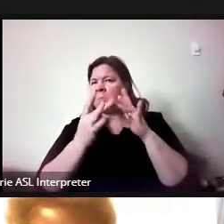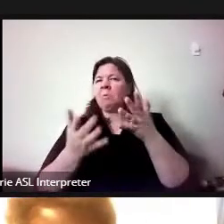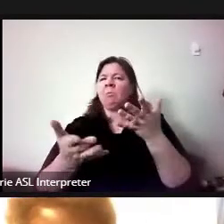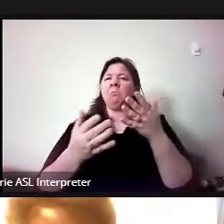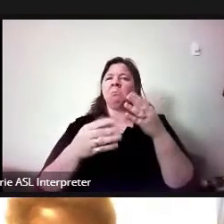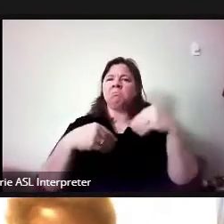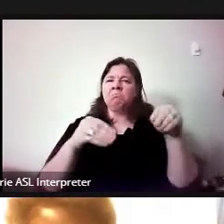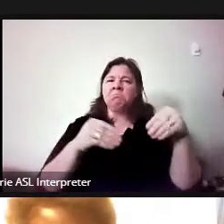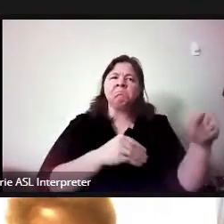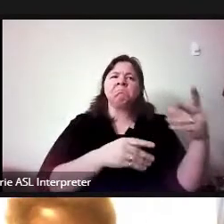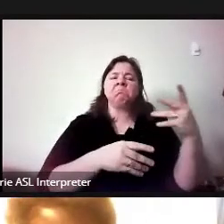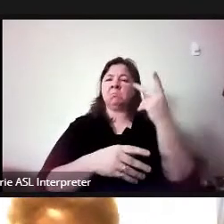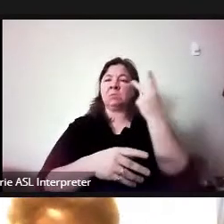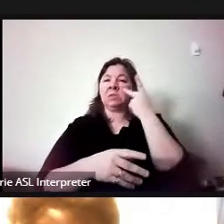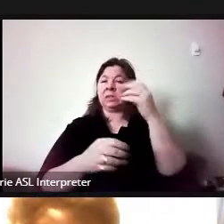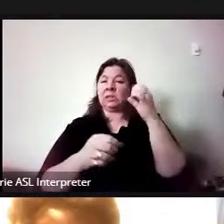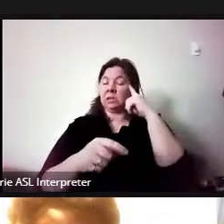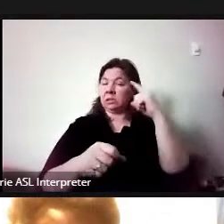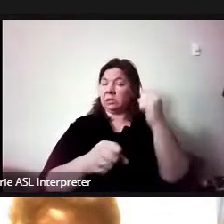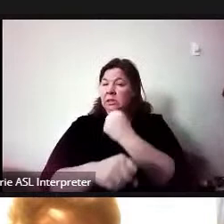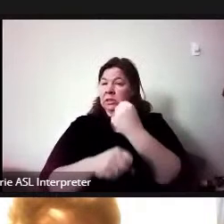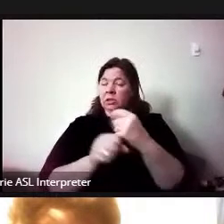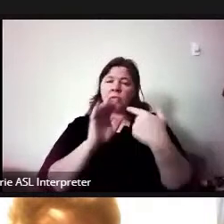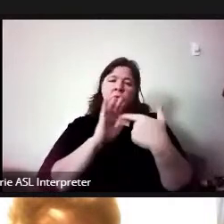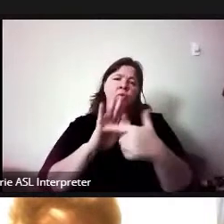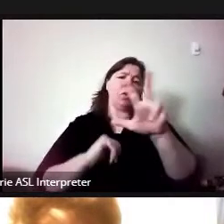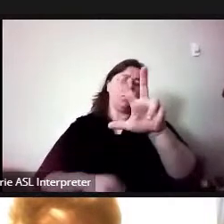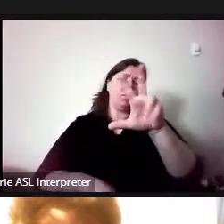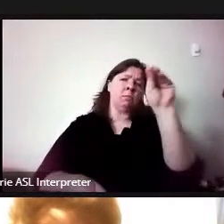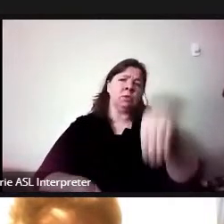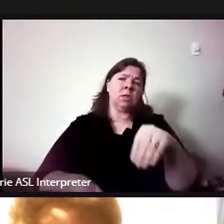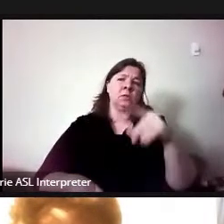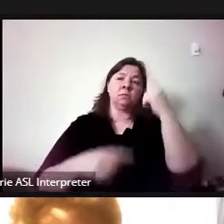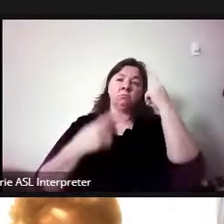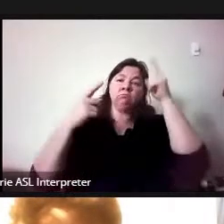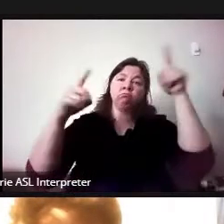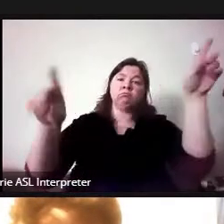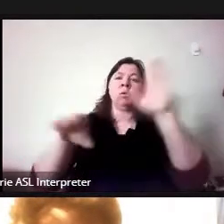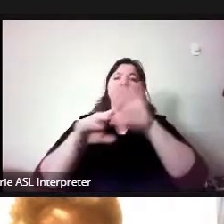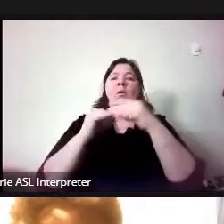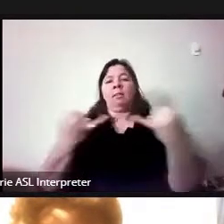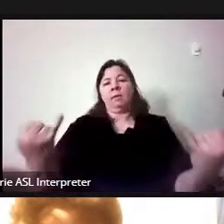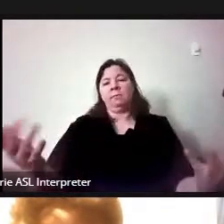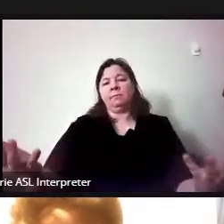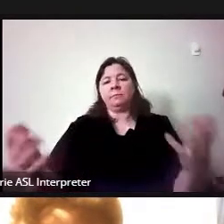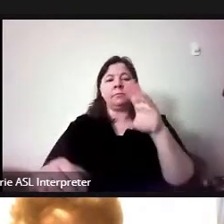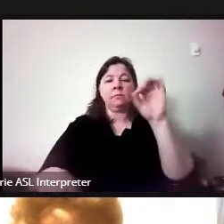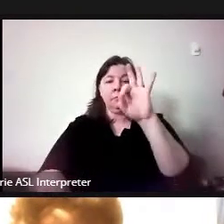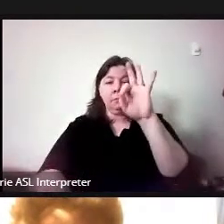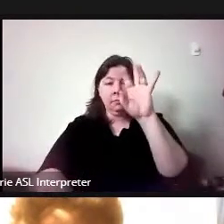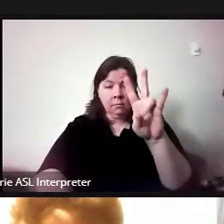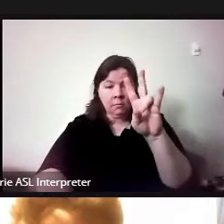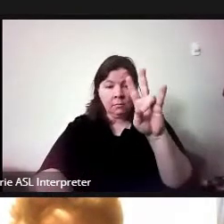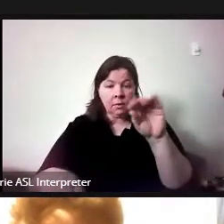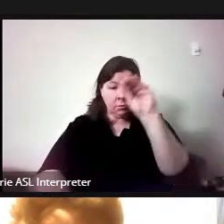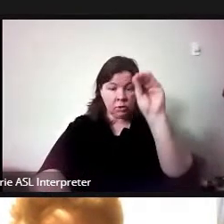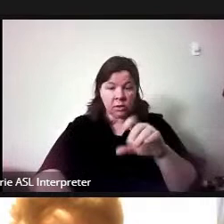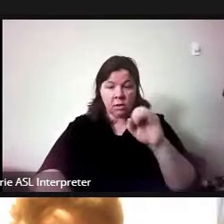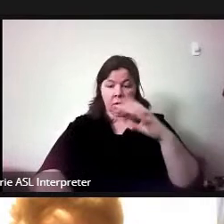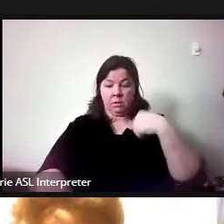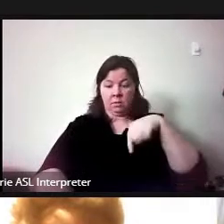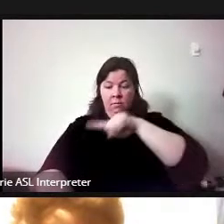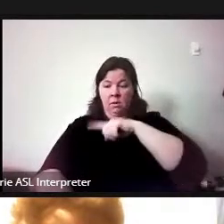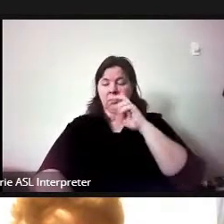the stats show that only 3% of people are successful online, and 97% of us who